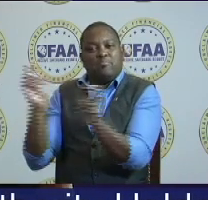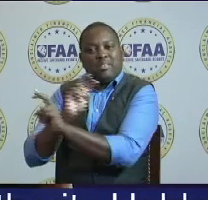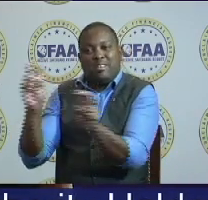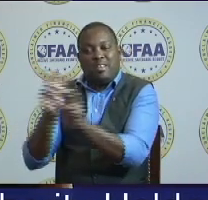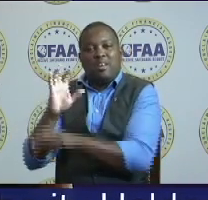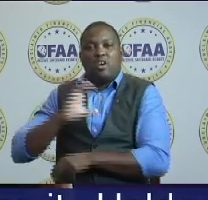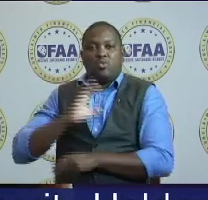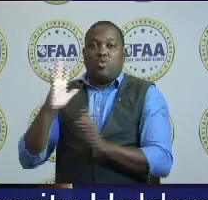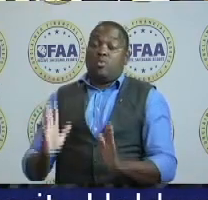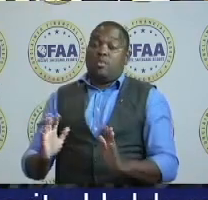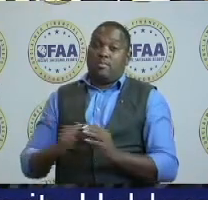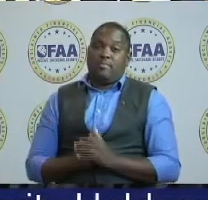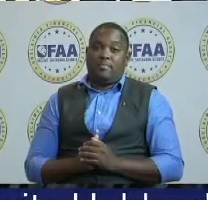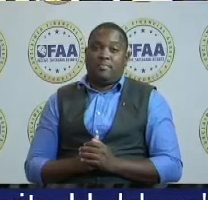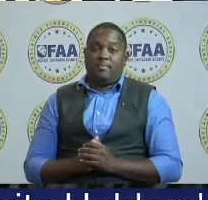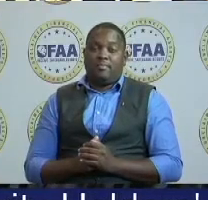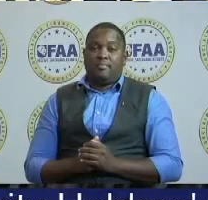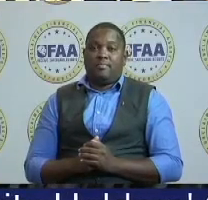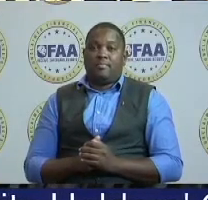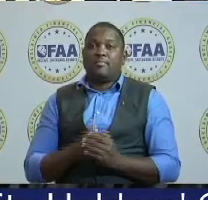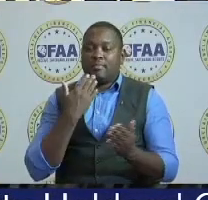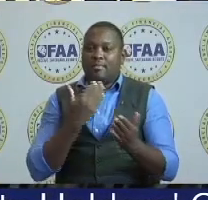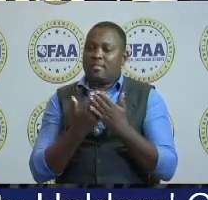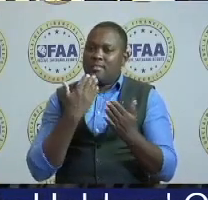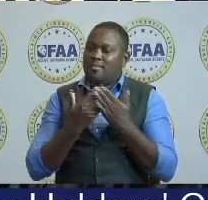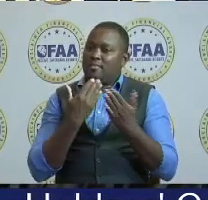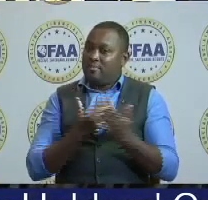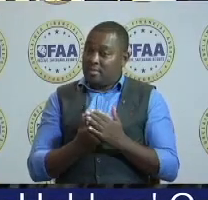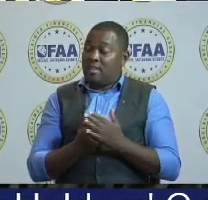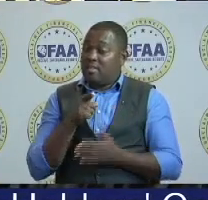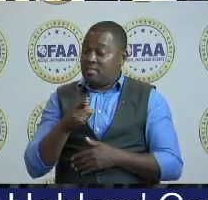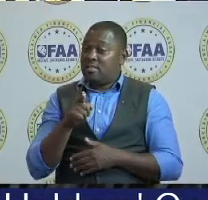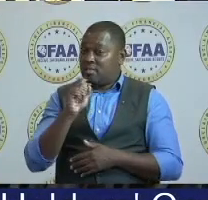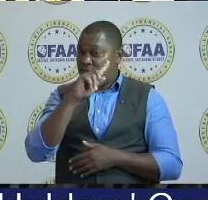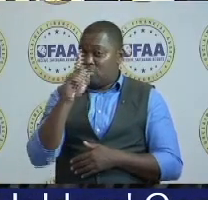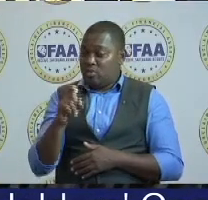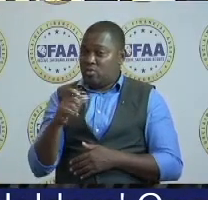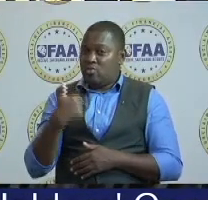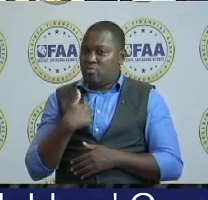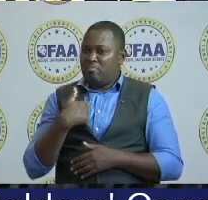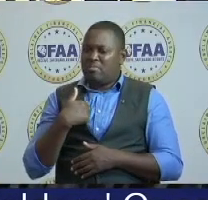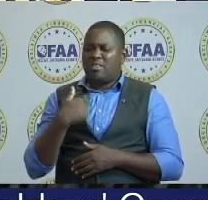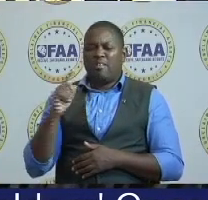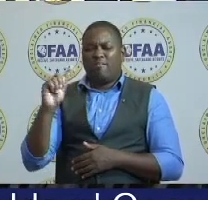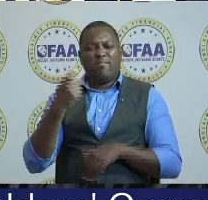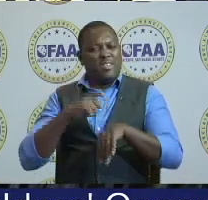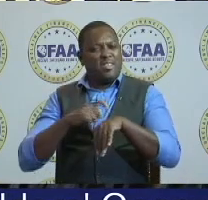owners. All right, thank you very much. Really indeed insightful, because that's a question. I mean, the first time I ever saw safety boxes were